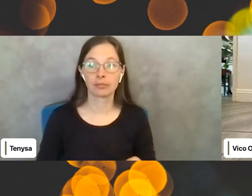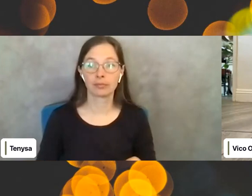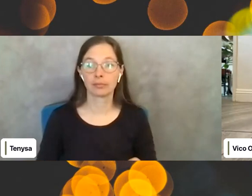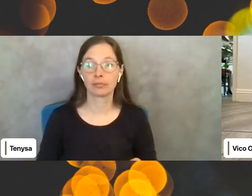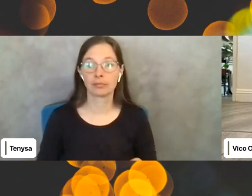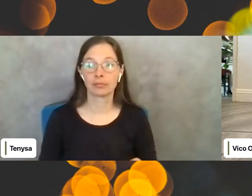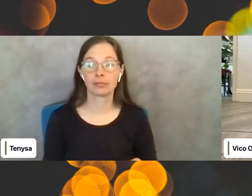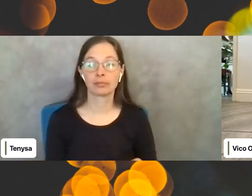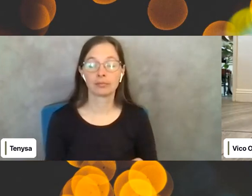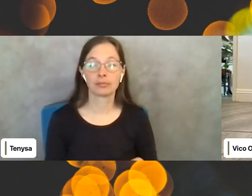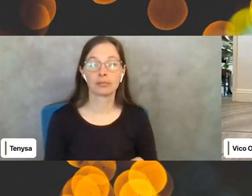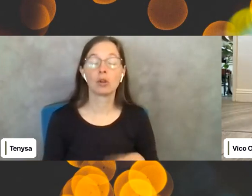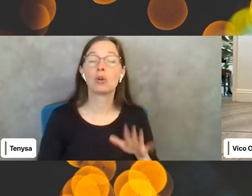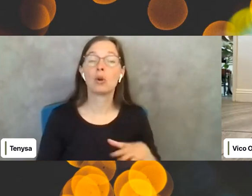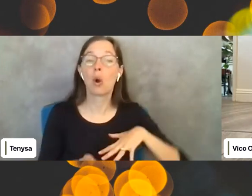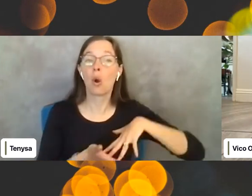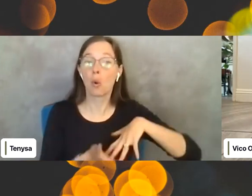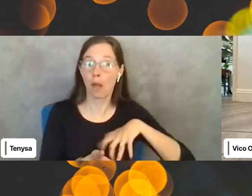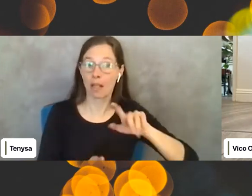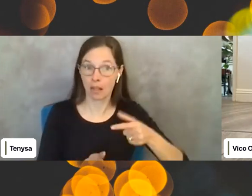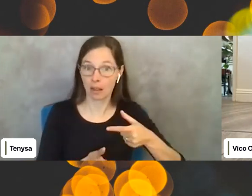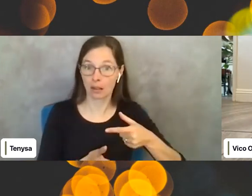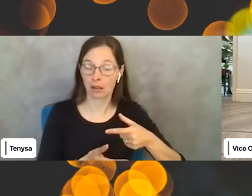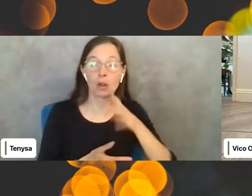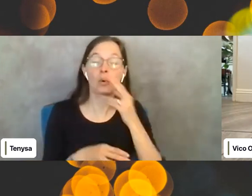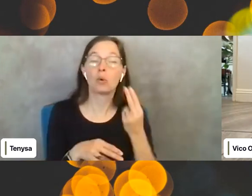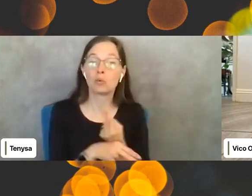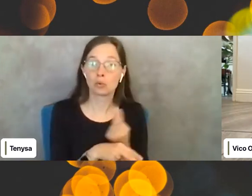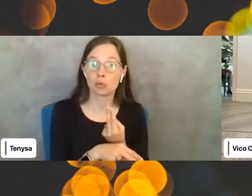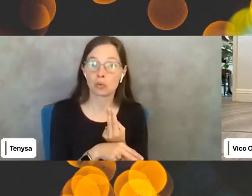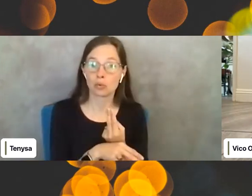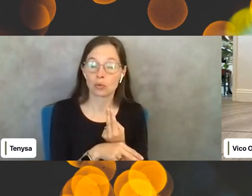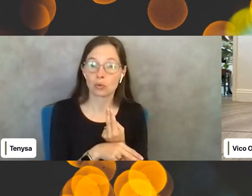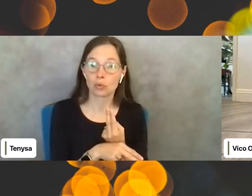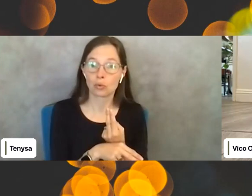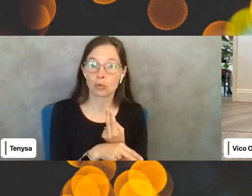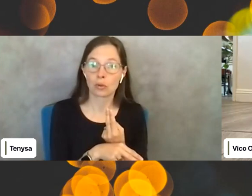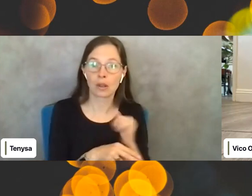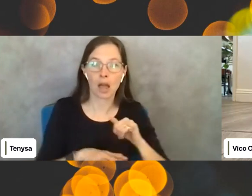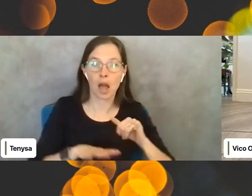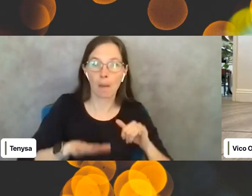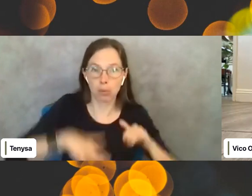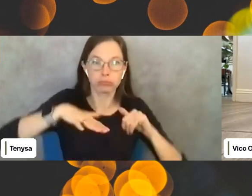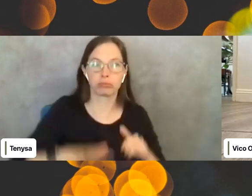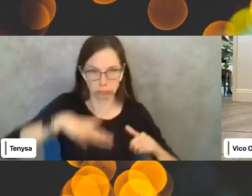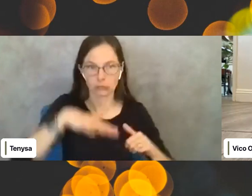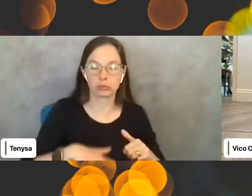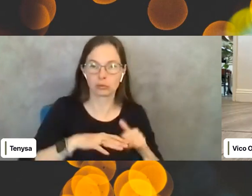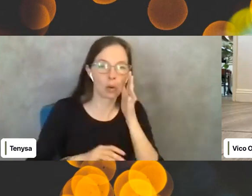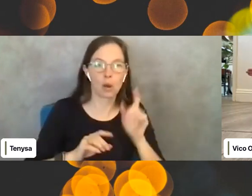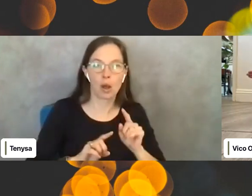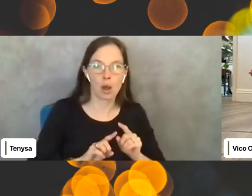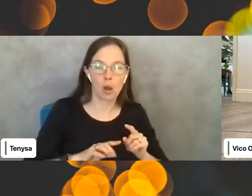your non-dominant leg is gonna be used as a spring. It's gonna be the thing that's gonna lunge